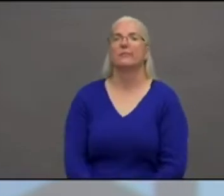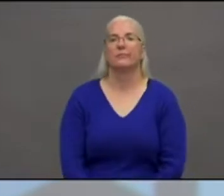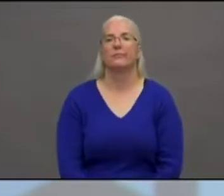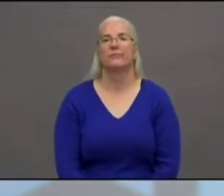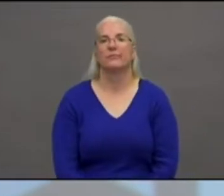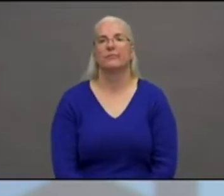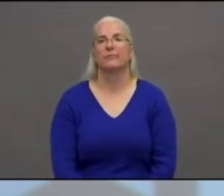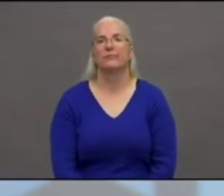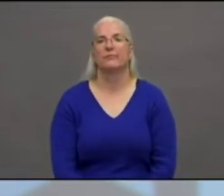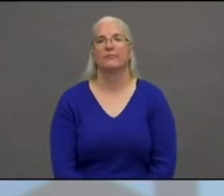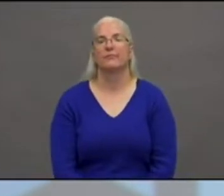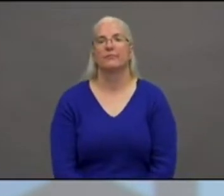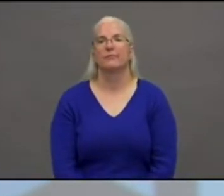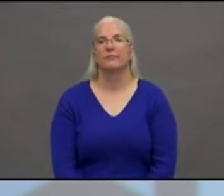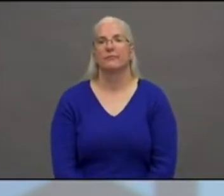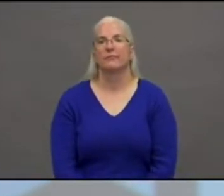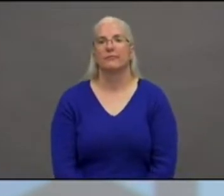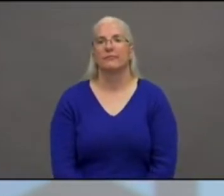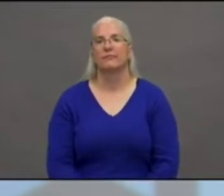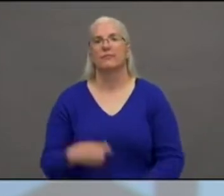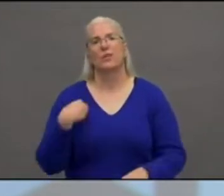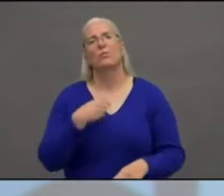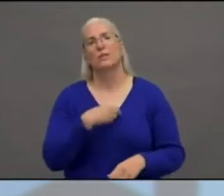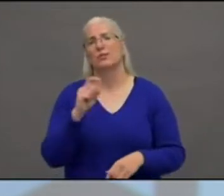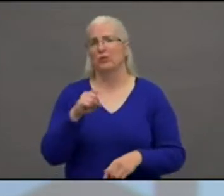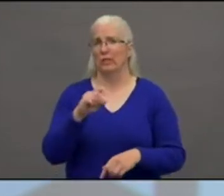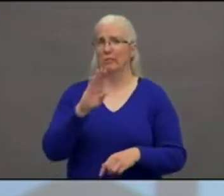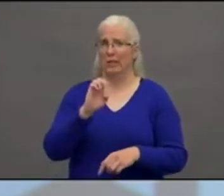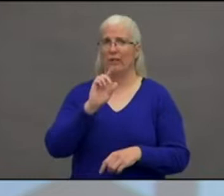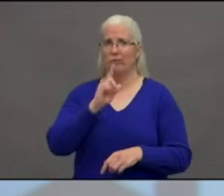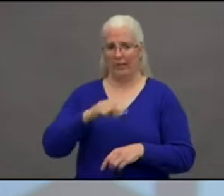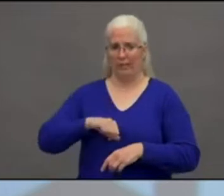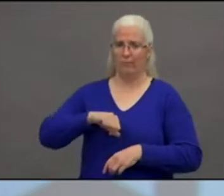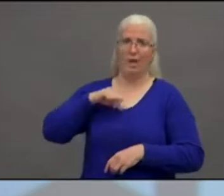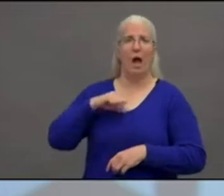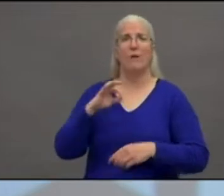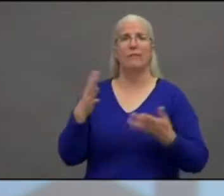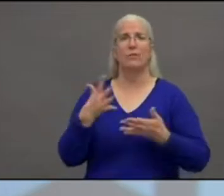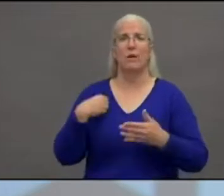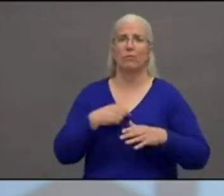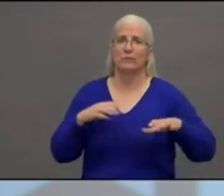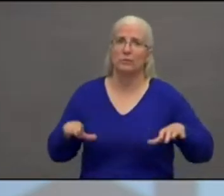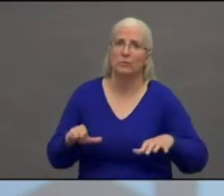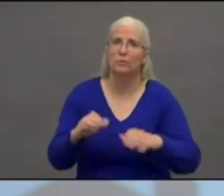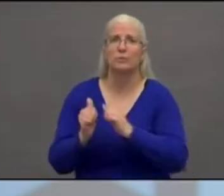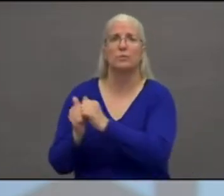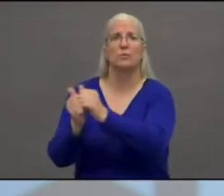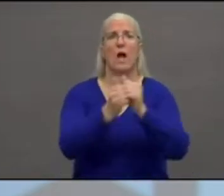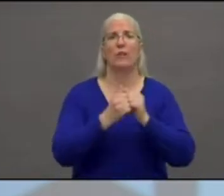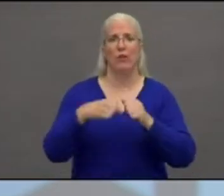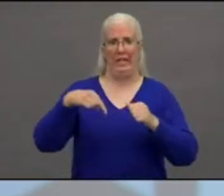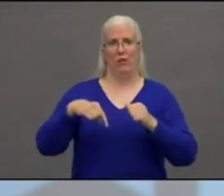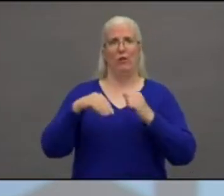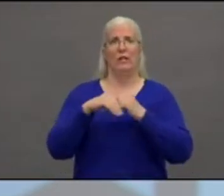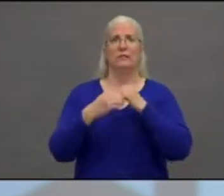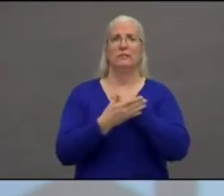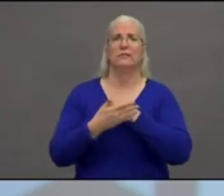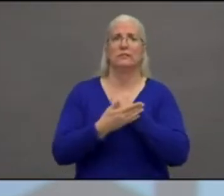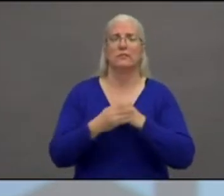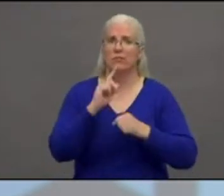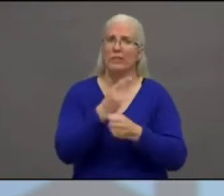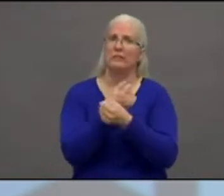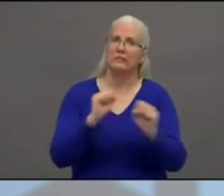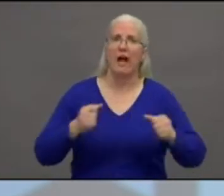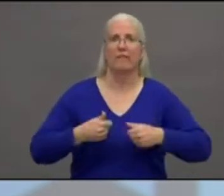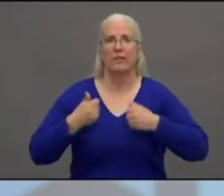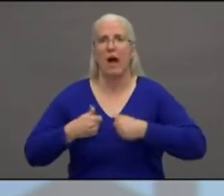5/17/2020. We should be very proud of what we have done together because it has undoubtedly saved lives and given our hospitals time